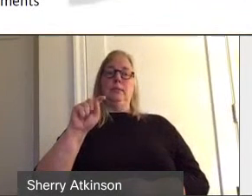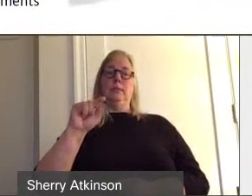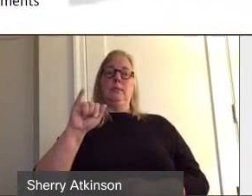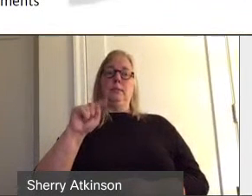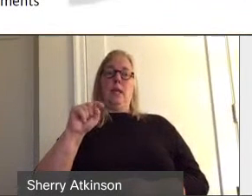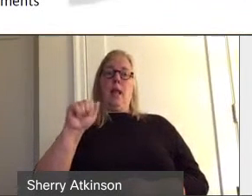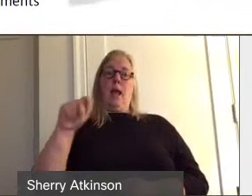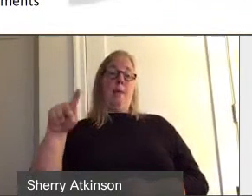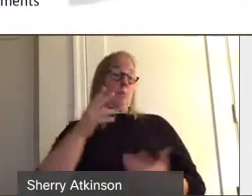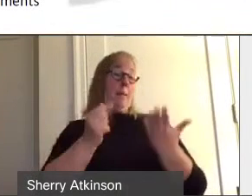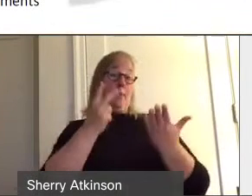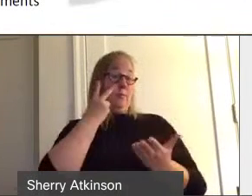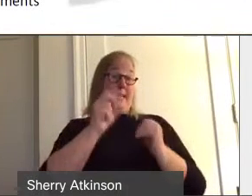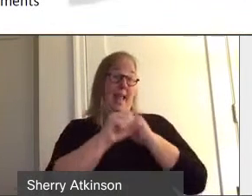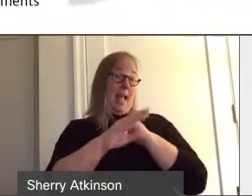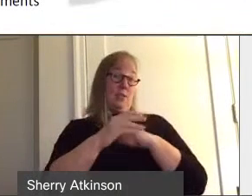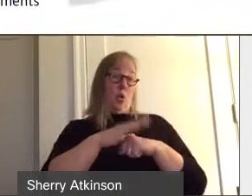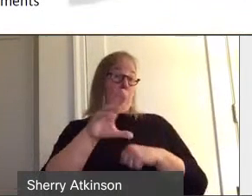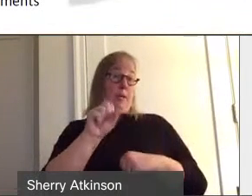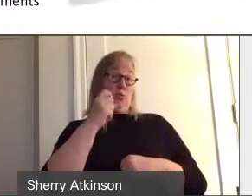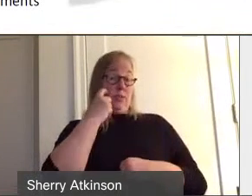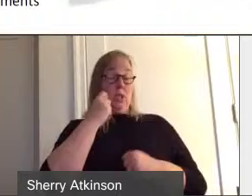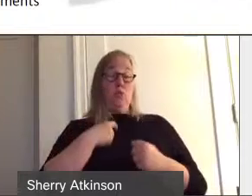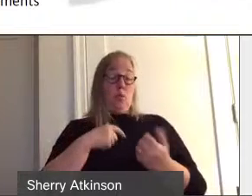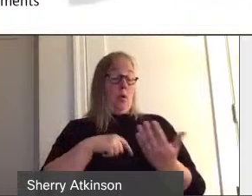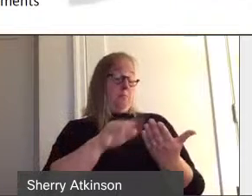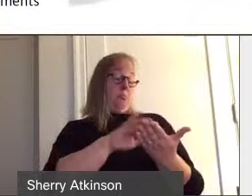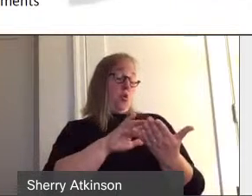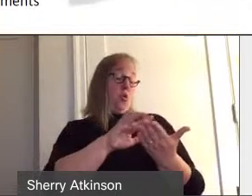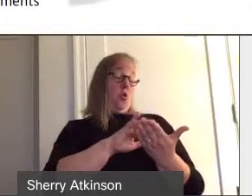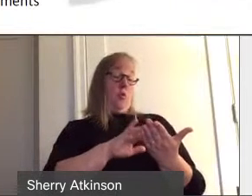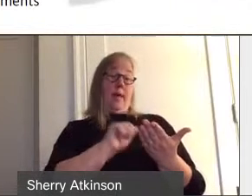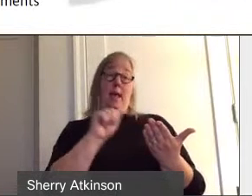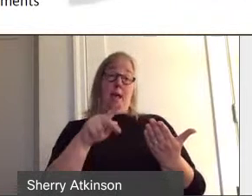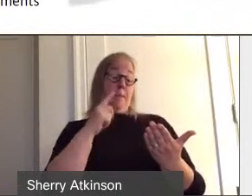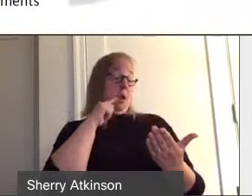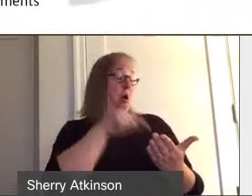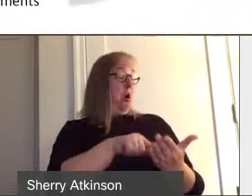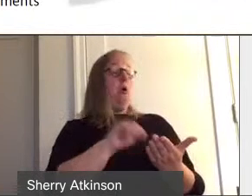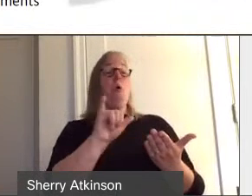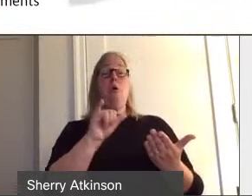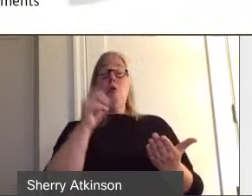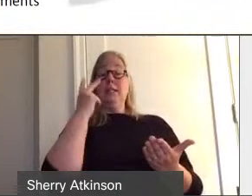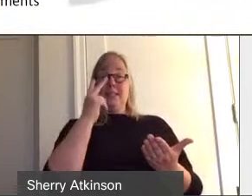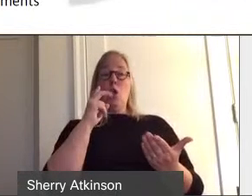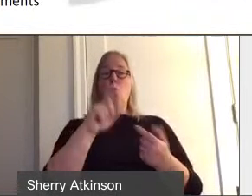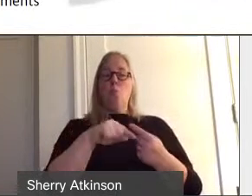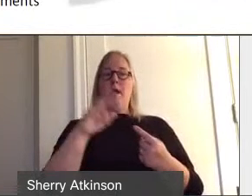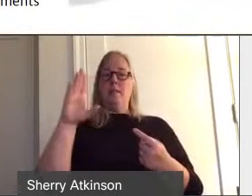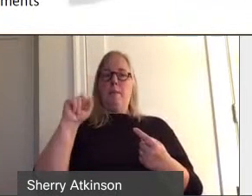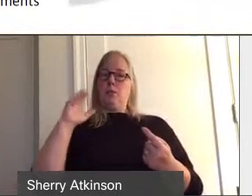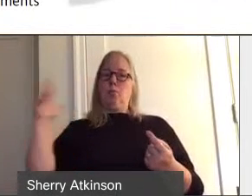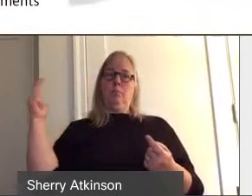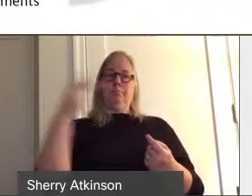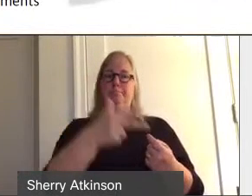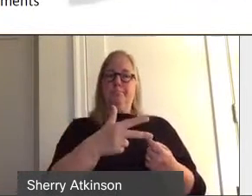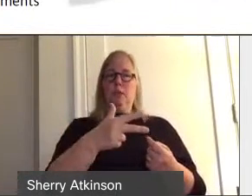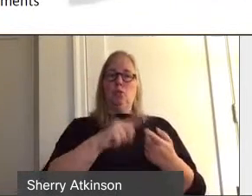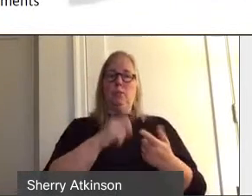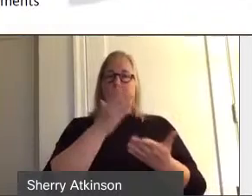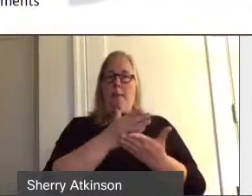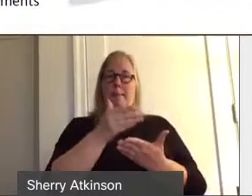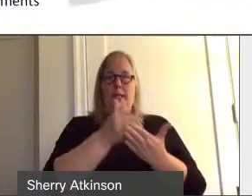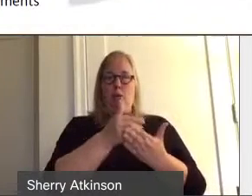you can basically, pull that app up and see when a bus is going to come to a stop near you. It'll direct you. So that